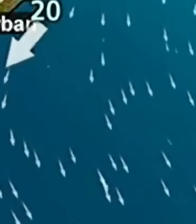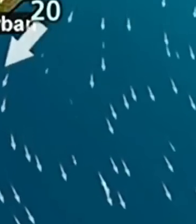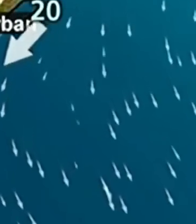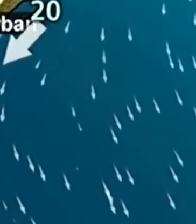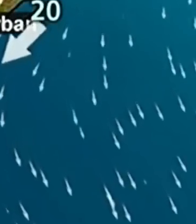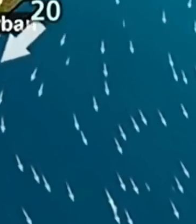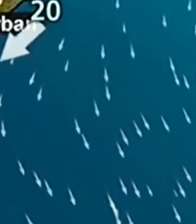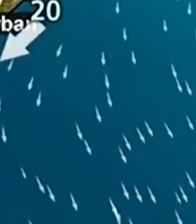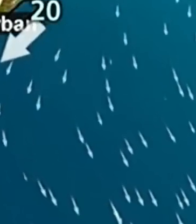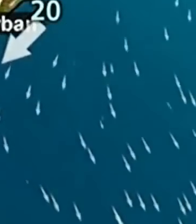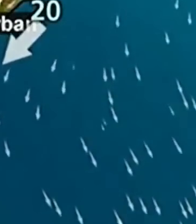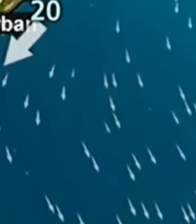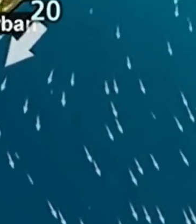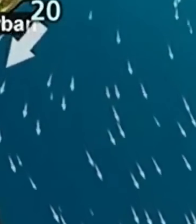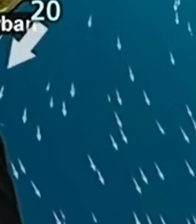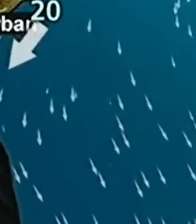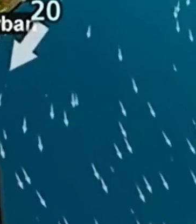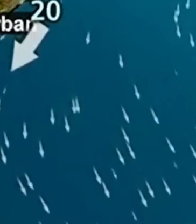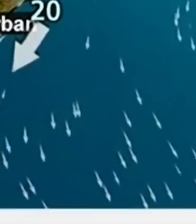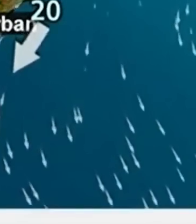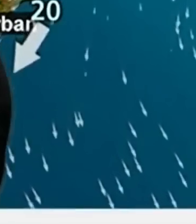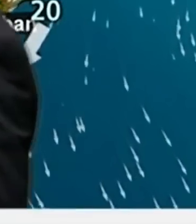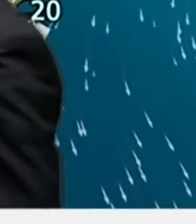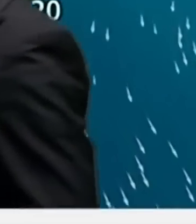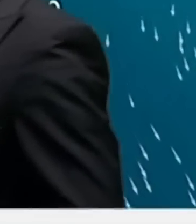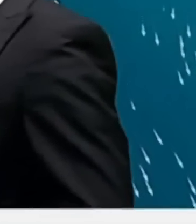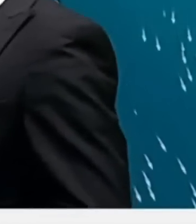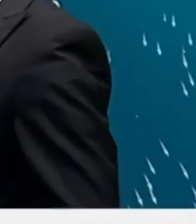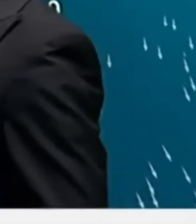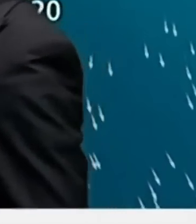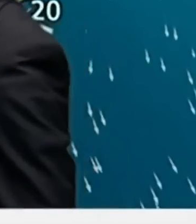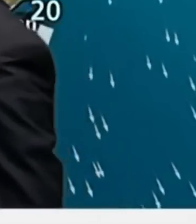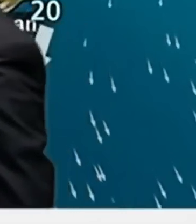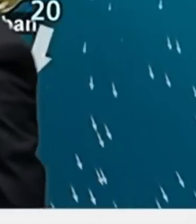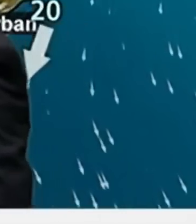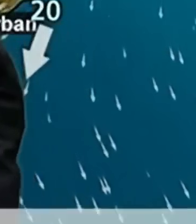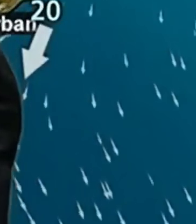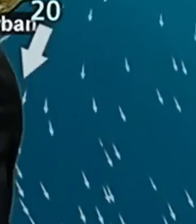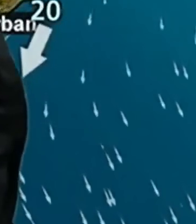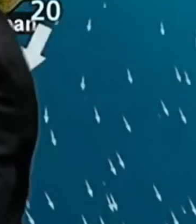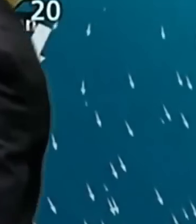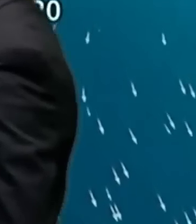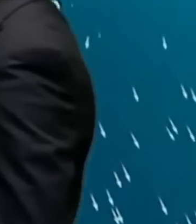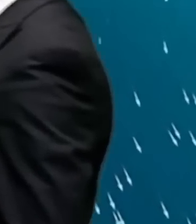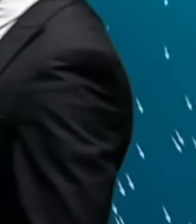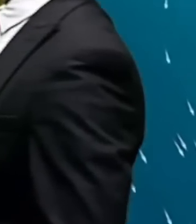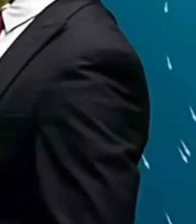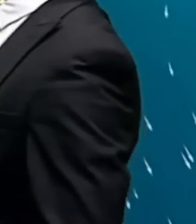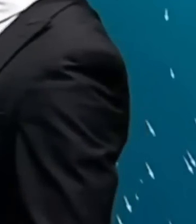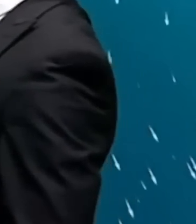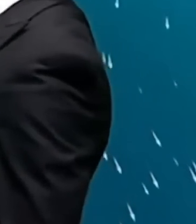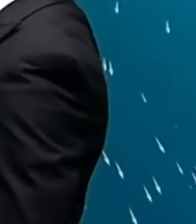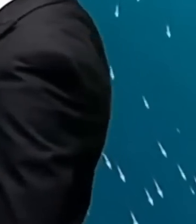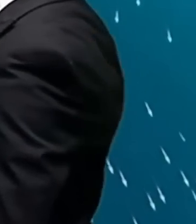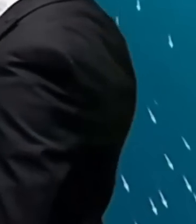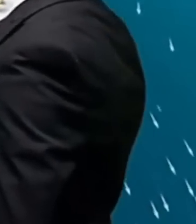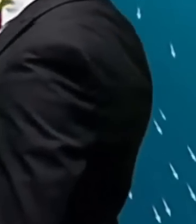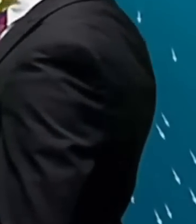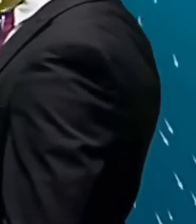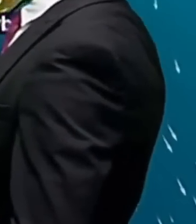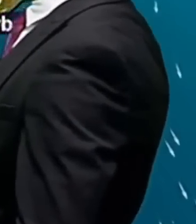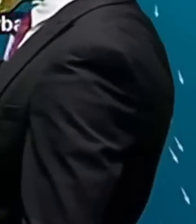a go le bo ga tše Dithabela re lebele ka kanyo ya boso bošegong bja lehono a go di kgona go lotša dipula tšeo di letetšego ge se fela marema ka baka bana gona ka kwa go la Motsekapa bogarikana ga